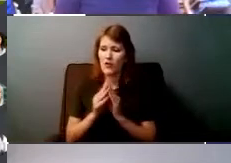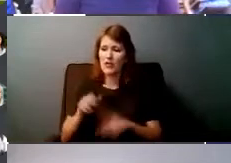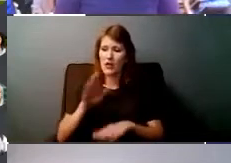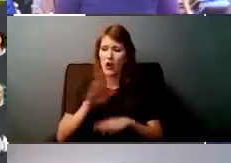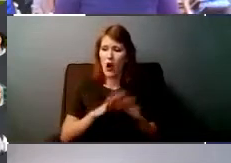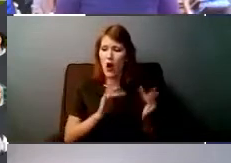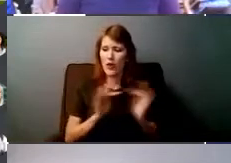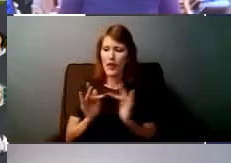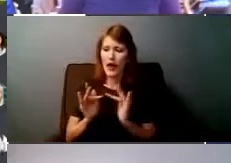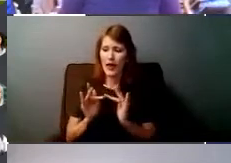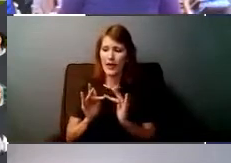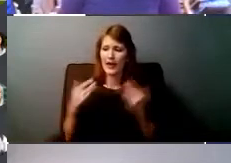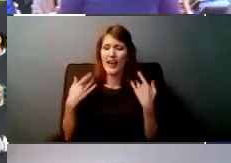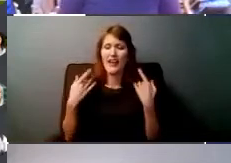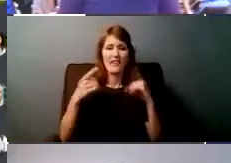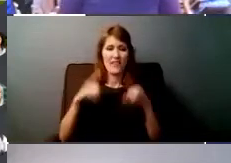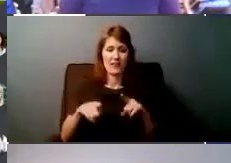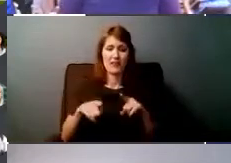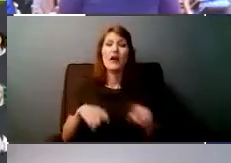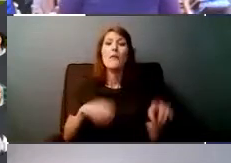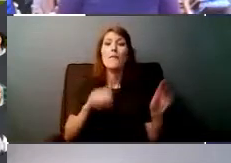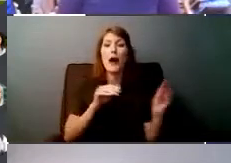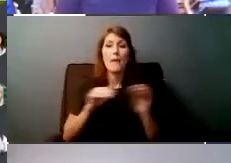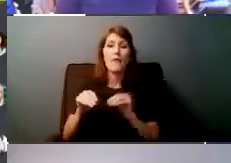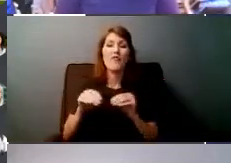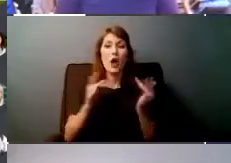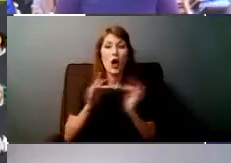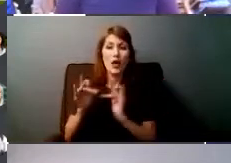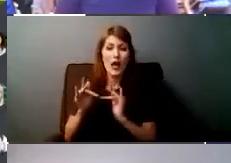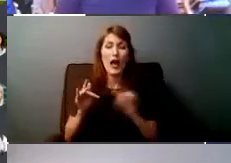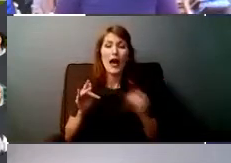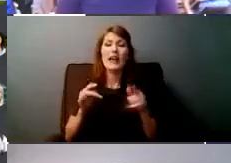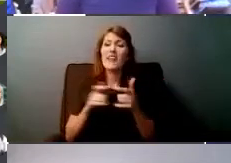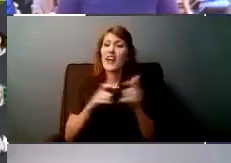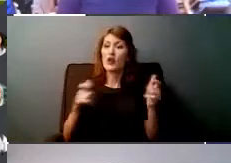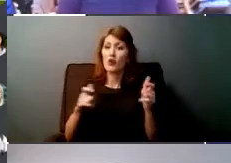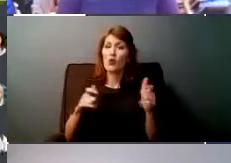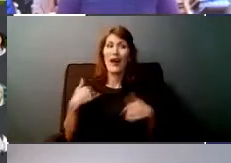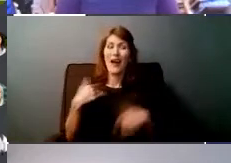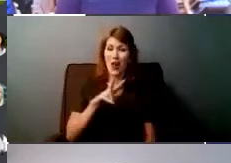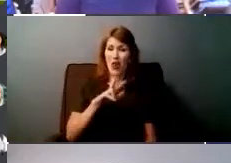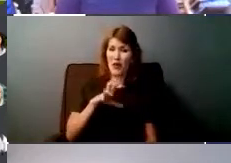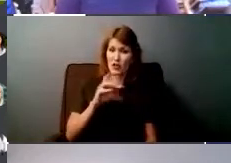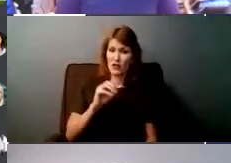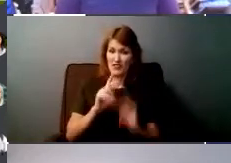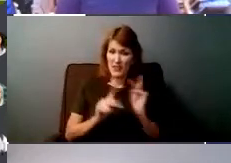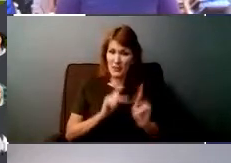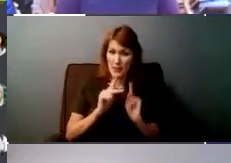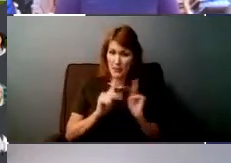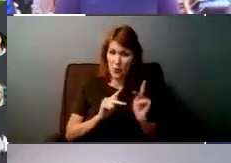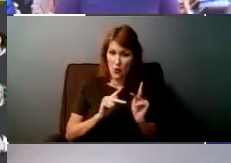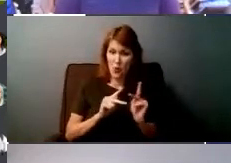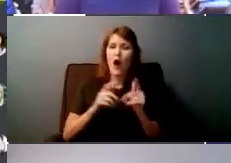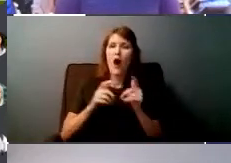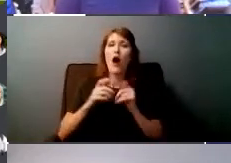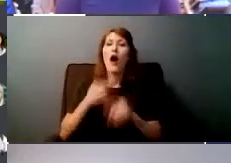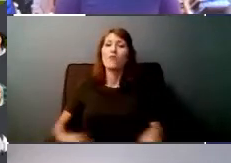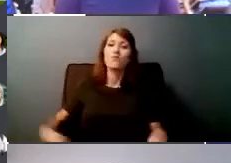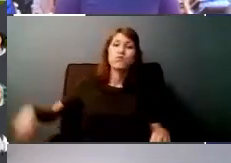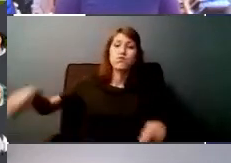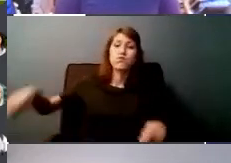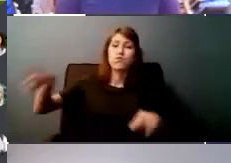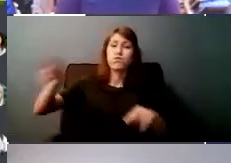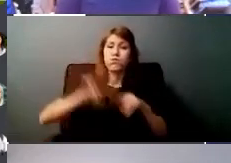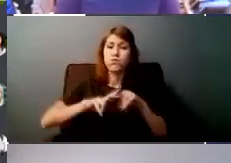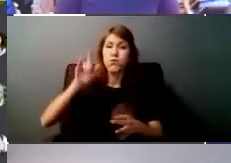And just by moving it online, they actually grew from 350 attendees to over 1,400 attendees.